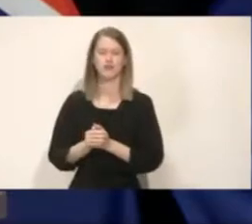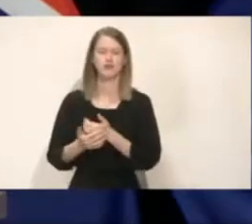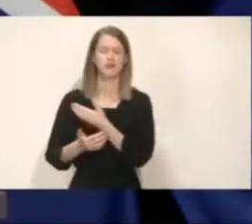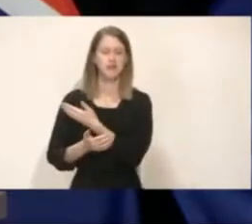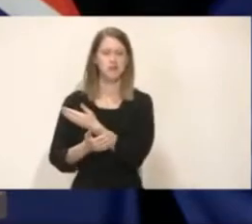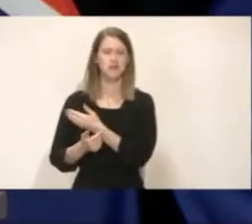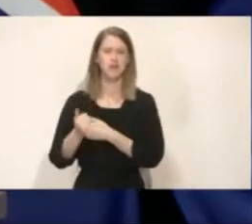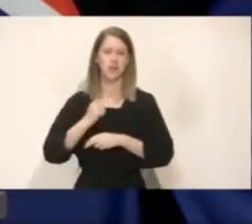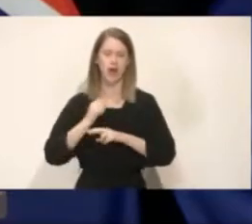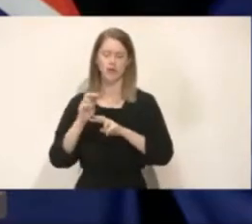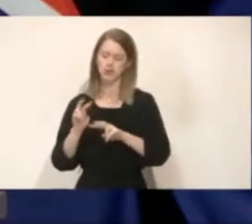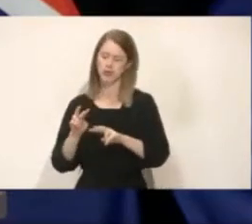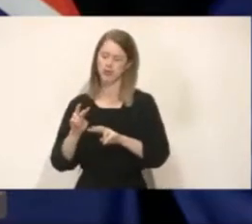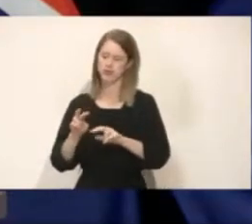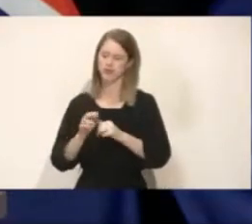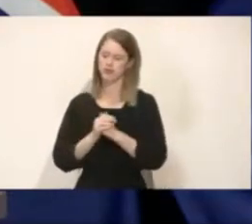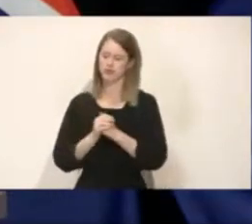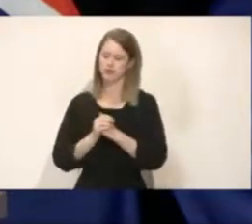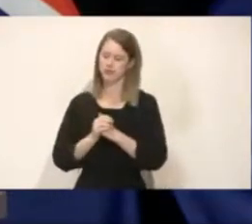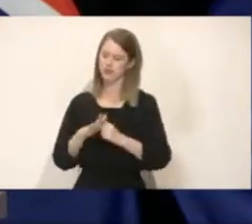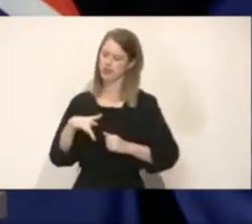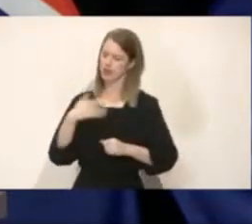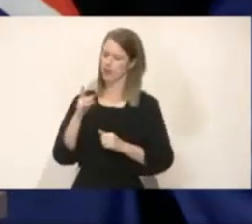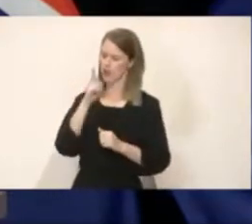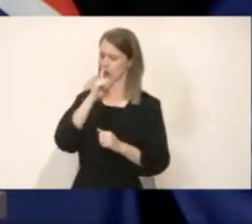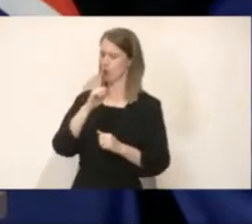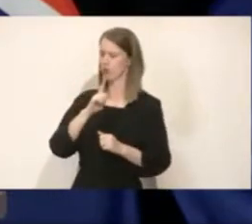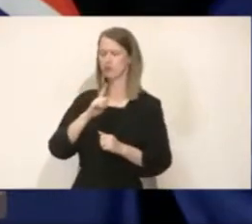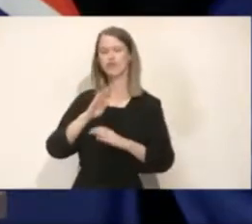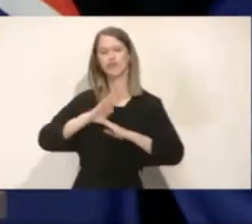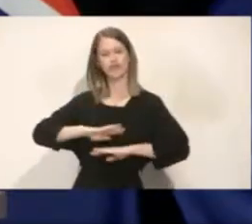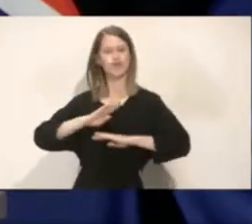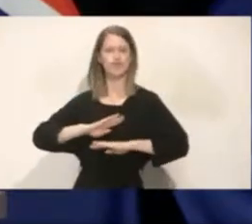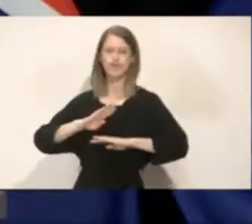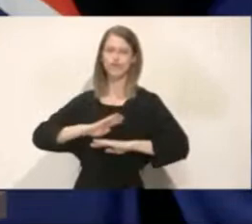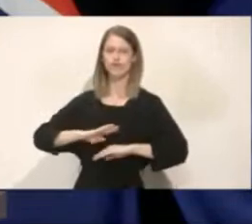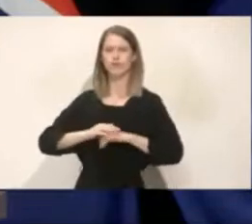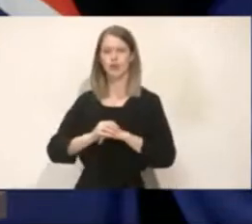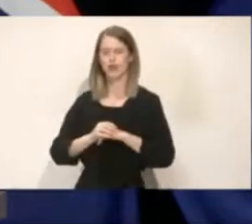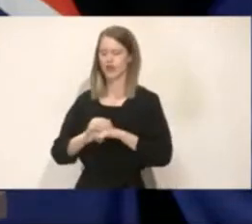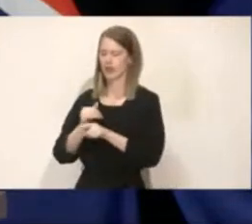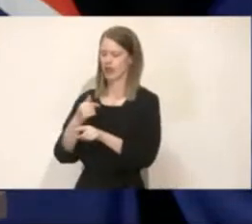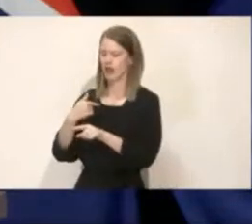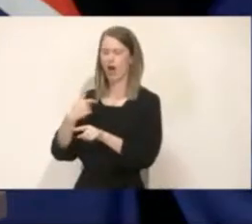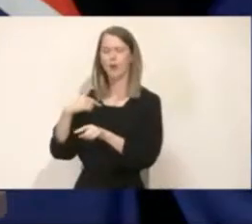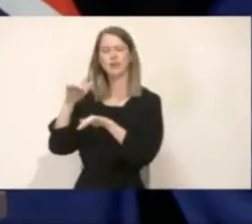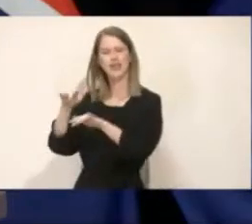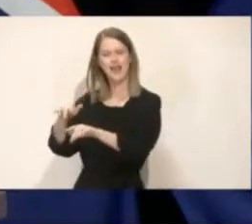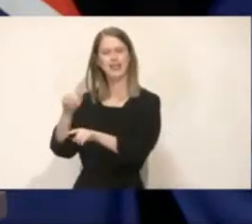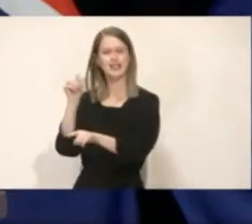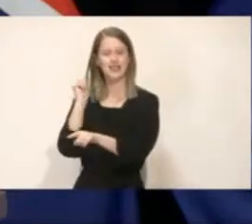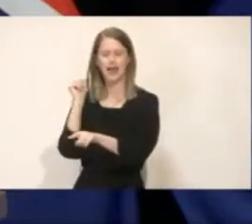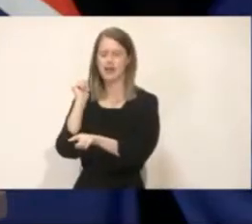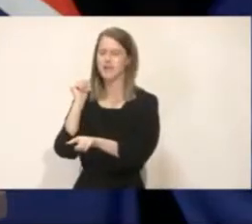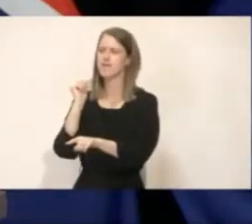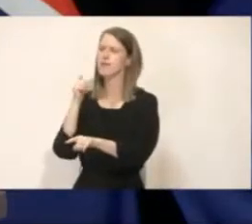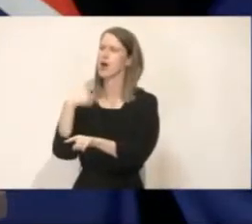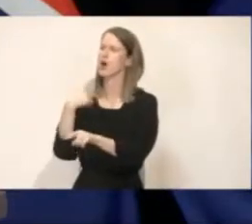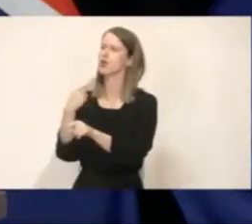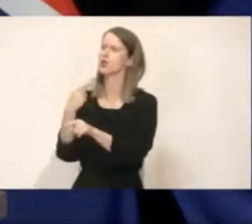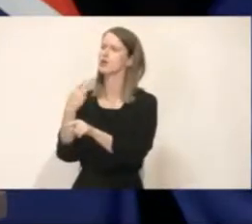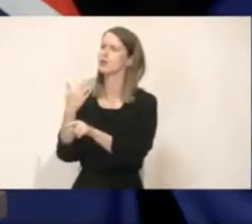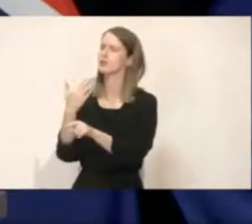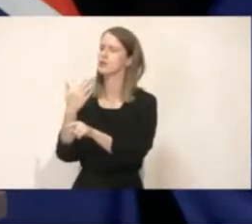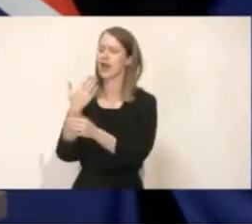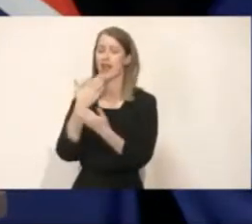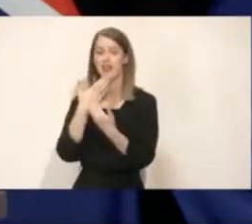My perspective, it seemed very high. For instance, while I was there, I had a chance